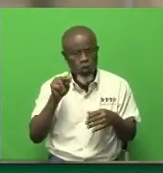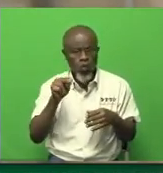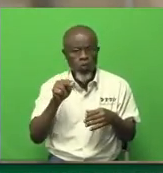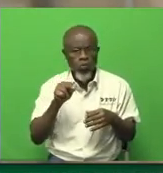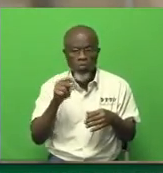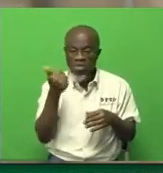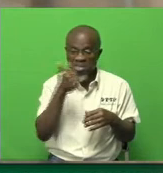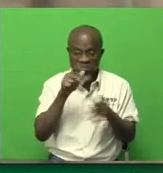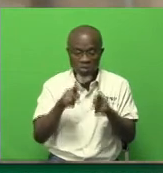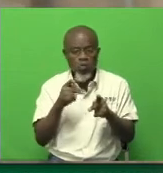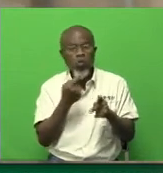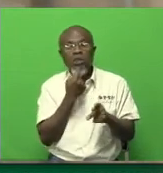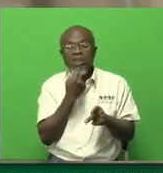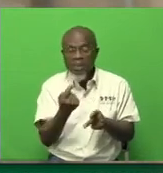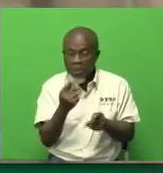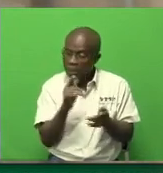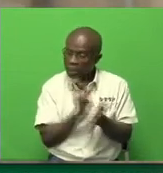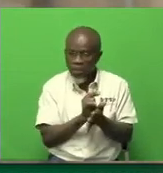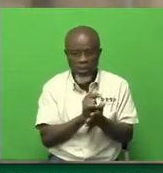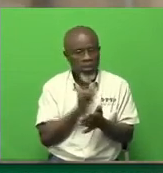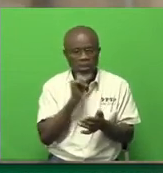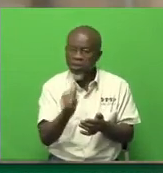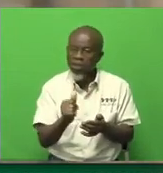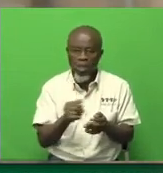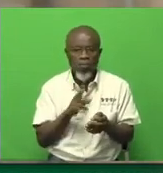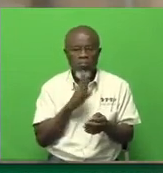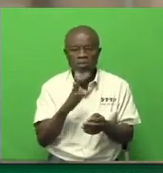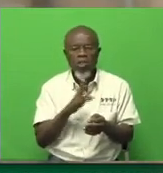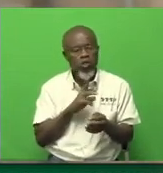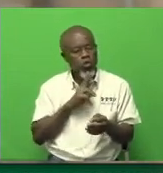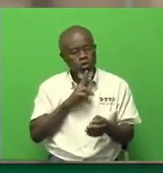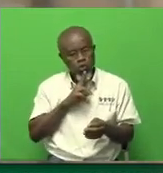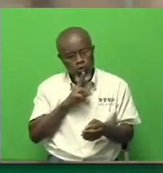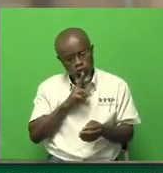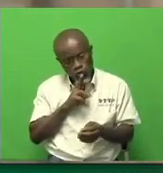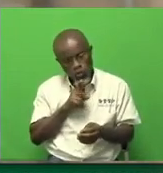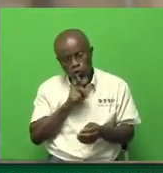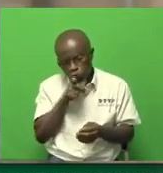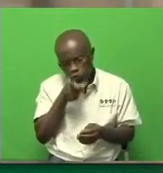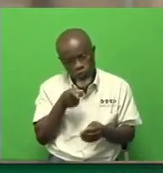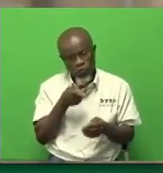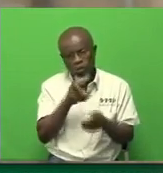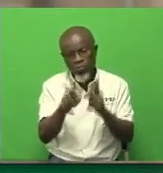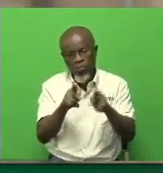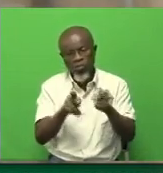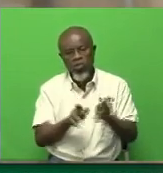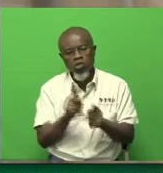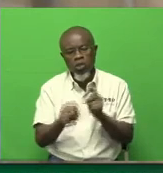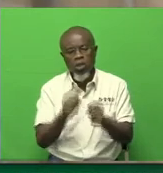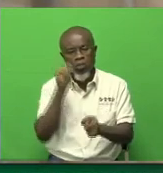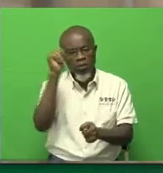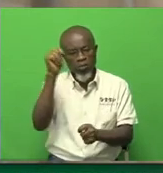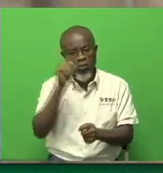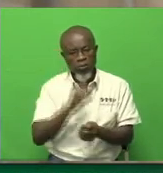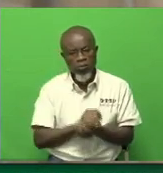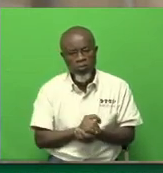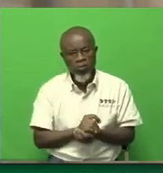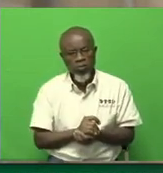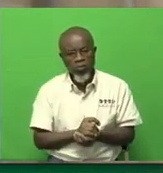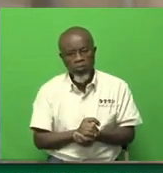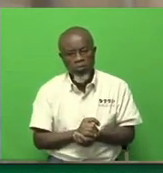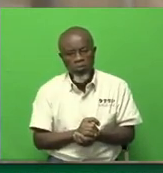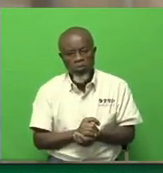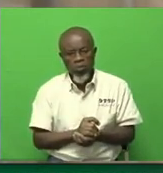impression is not leveling with the people of Trinidad and Tobago Madam